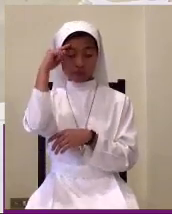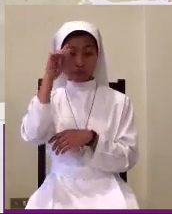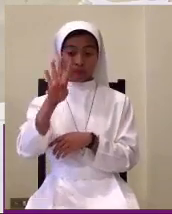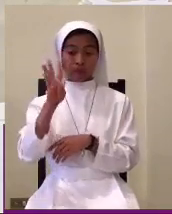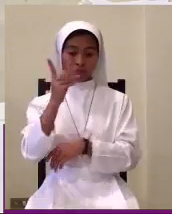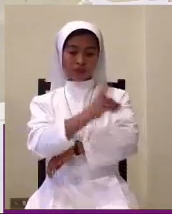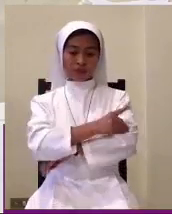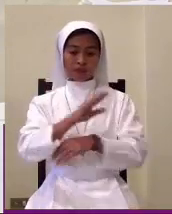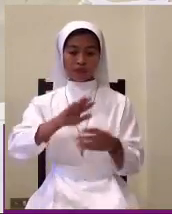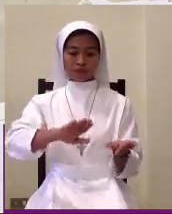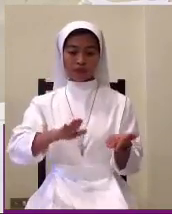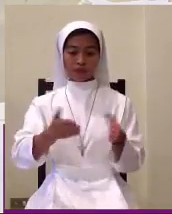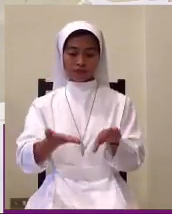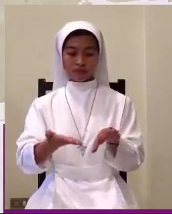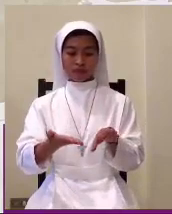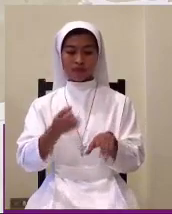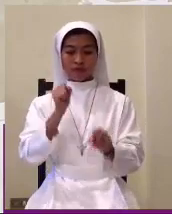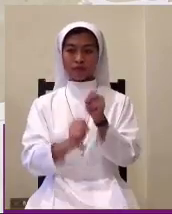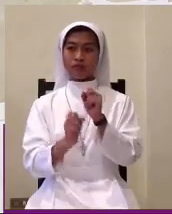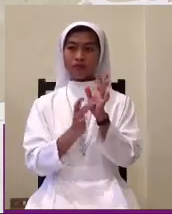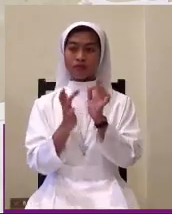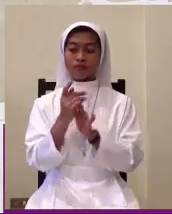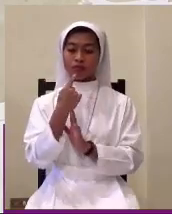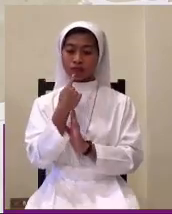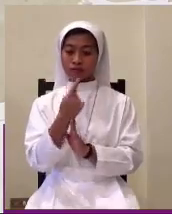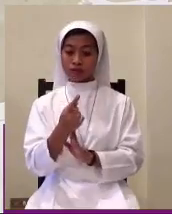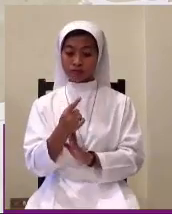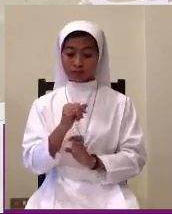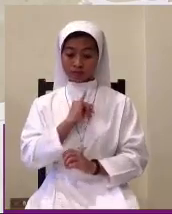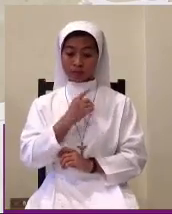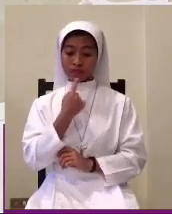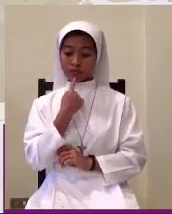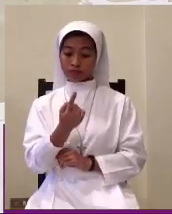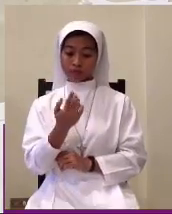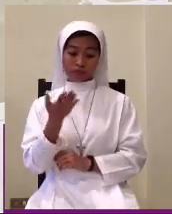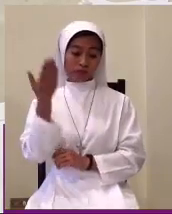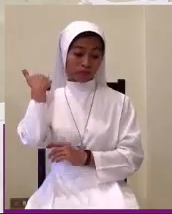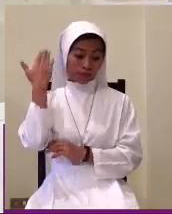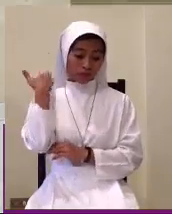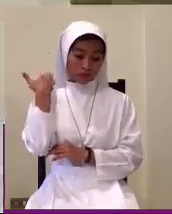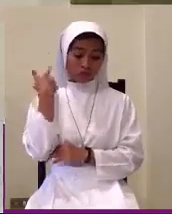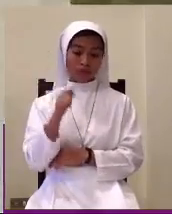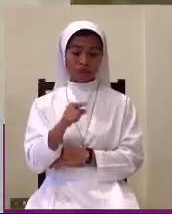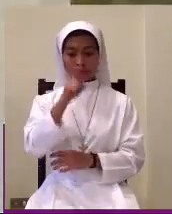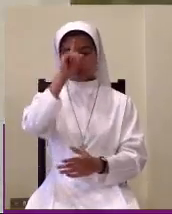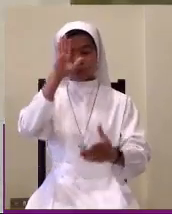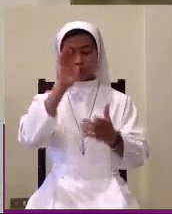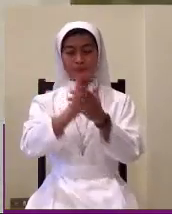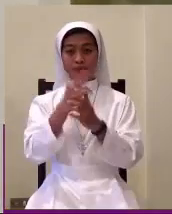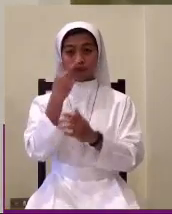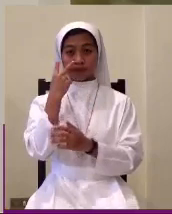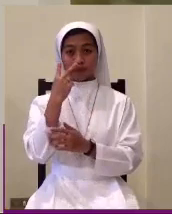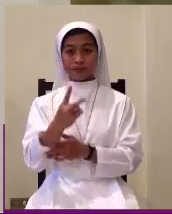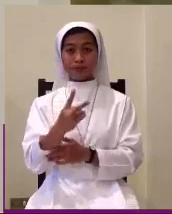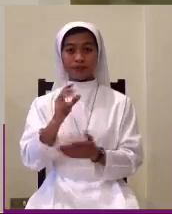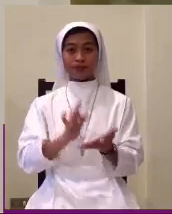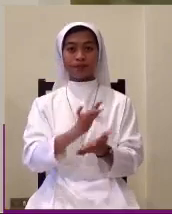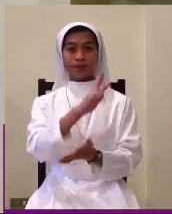said to her, "Did I not tell you that if you believe, you will see the glory of